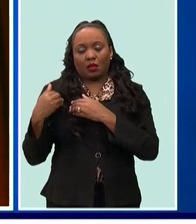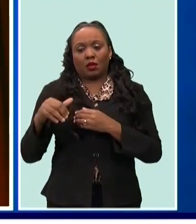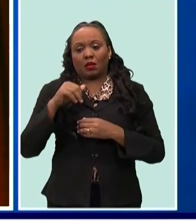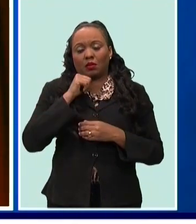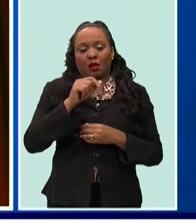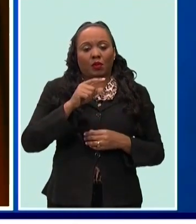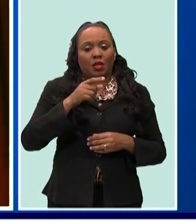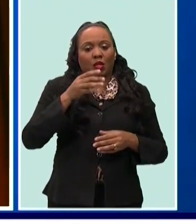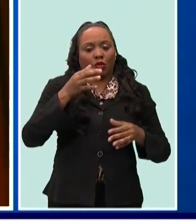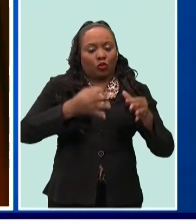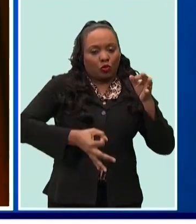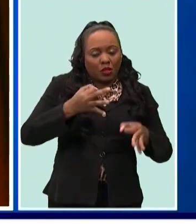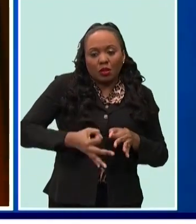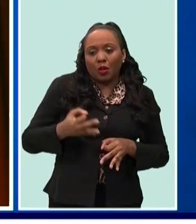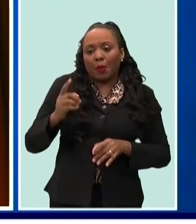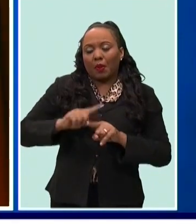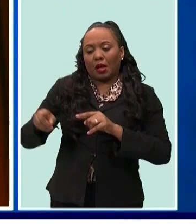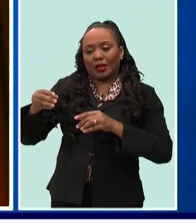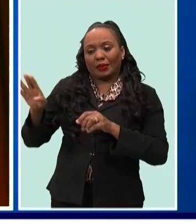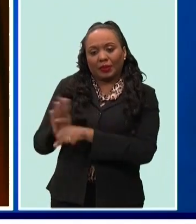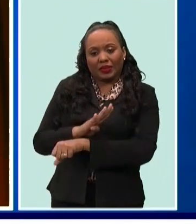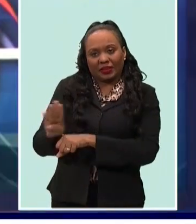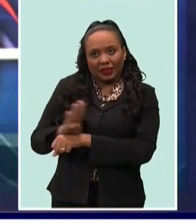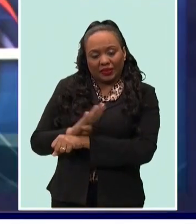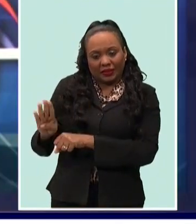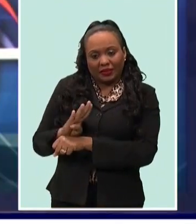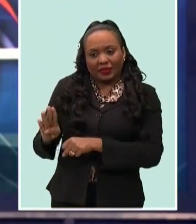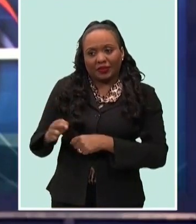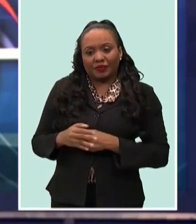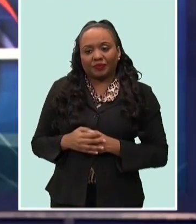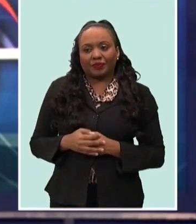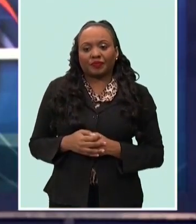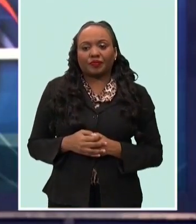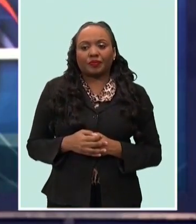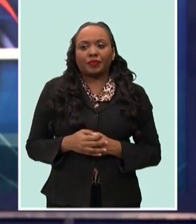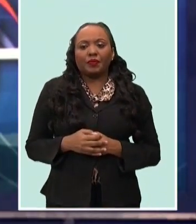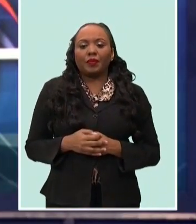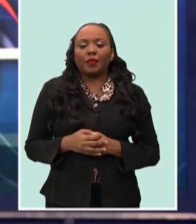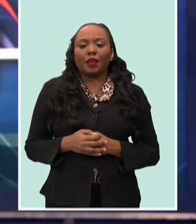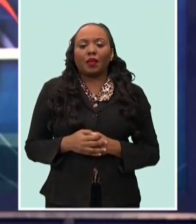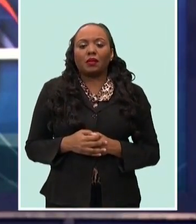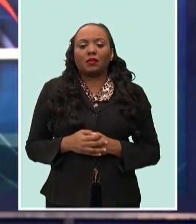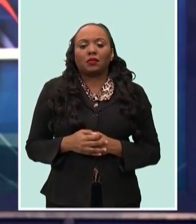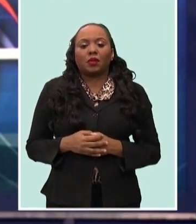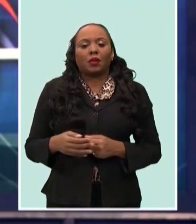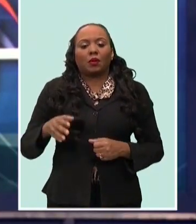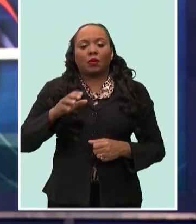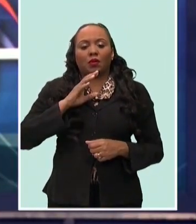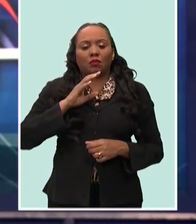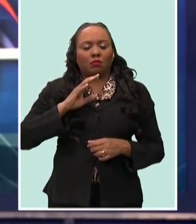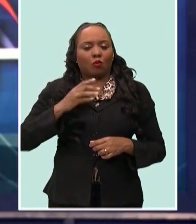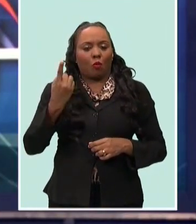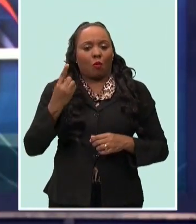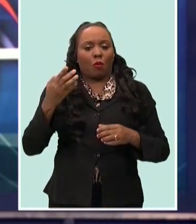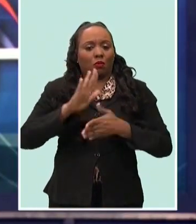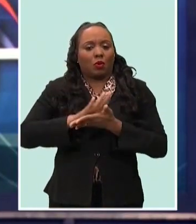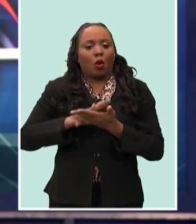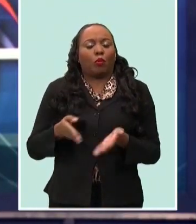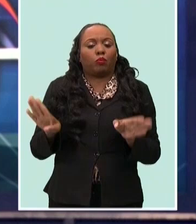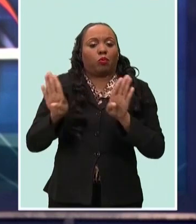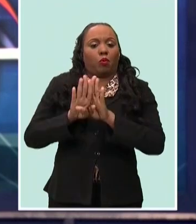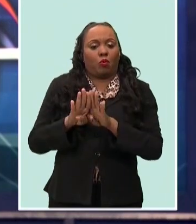commercial activity within the ministry. Well, concerns about a rodent infestation caused the All